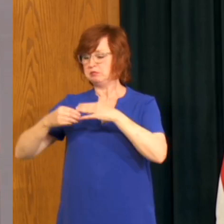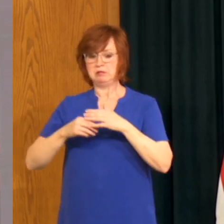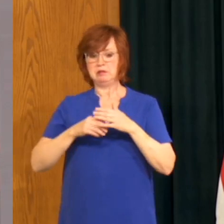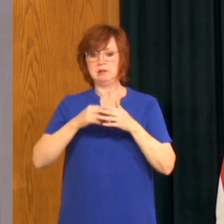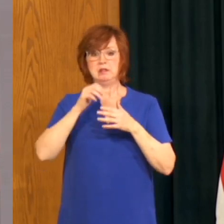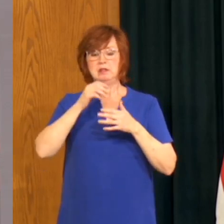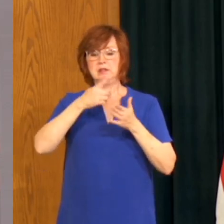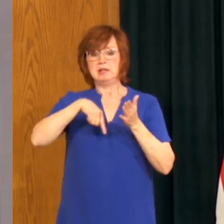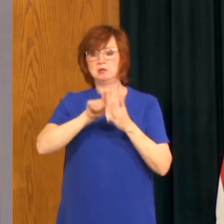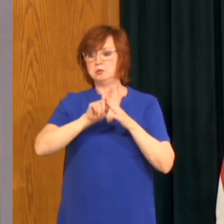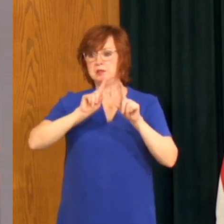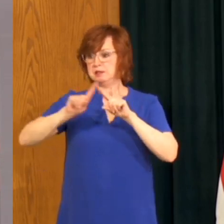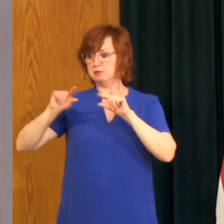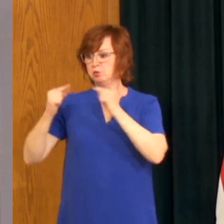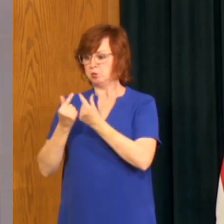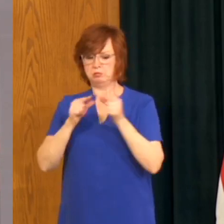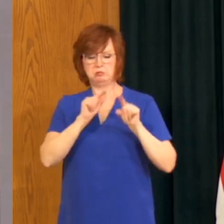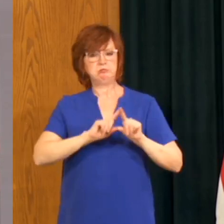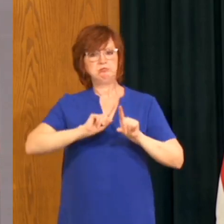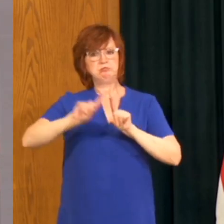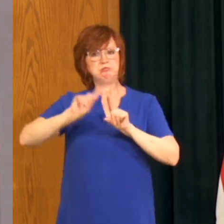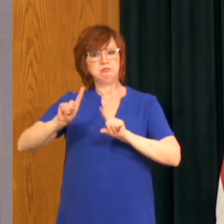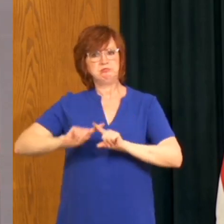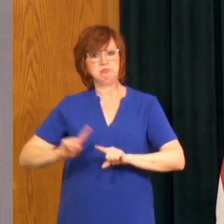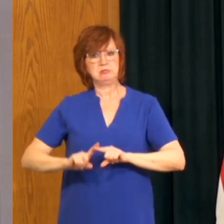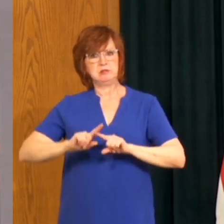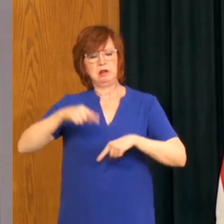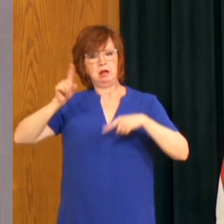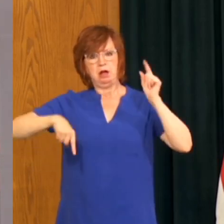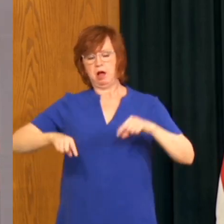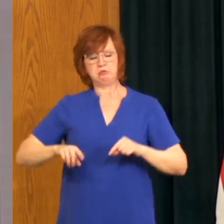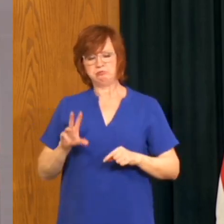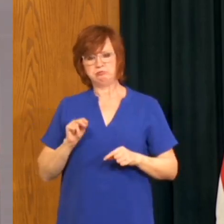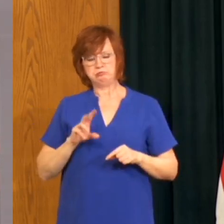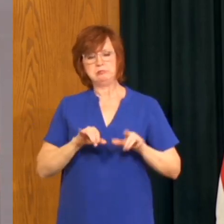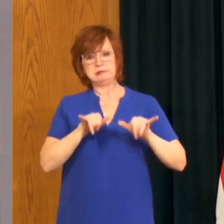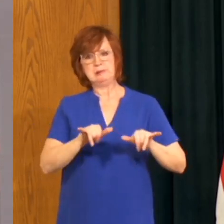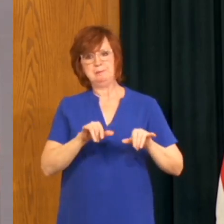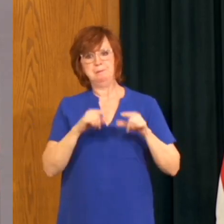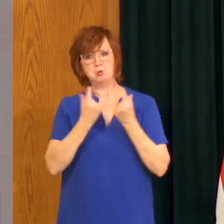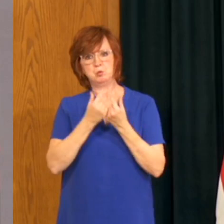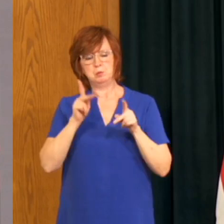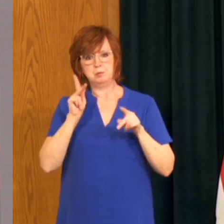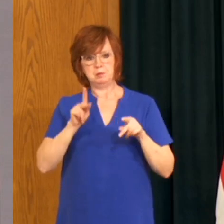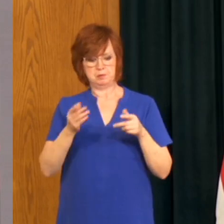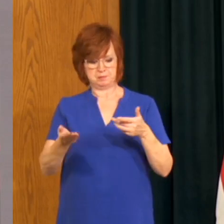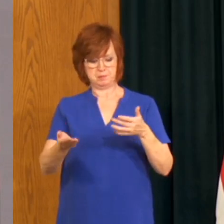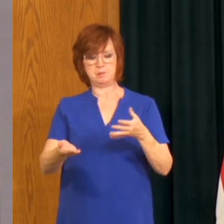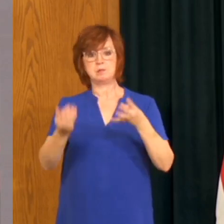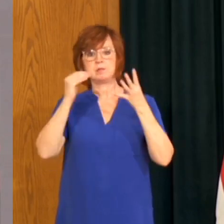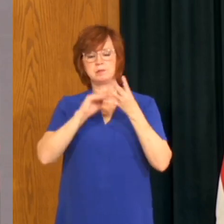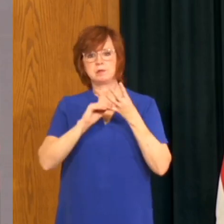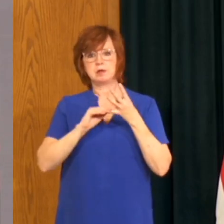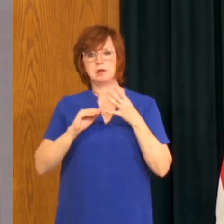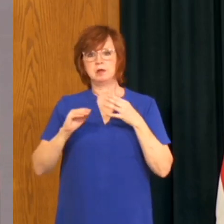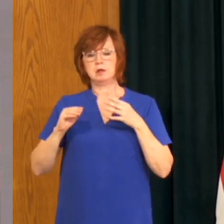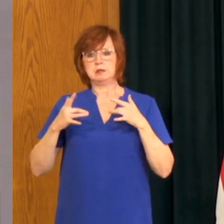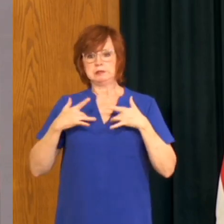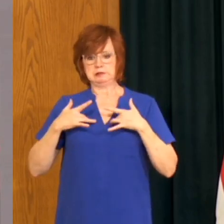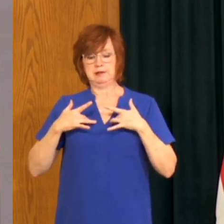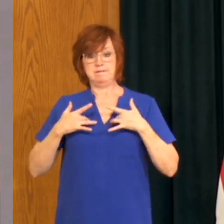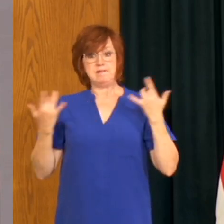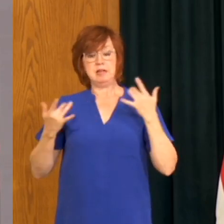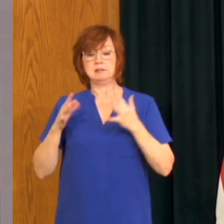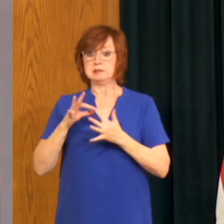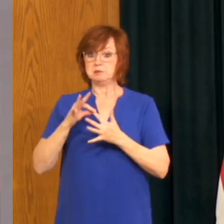that special event that's a small gathering of under 30. That may be a special occasion where